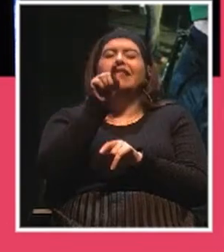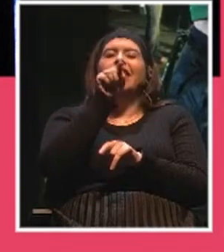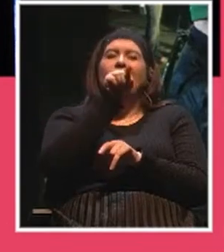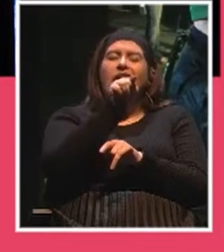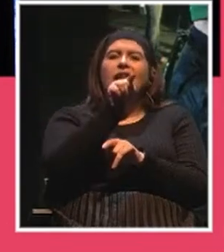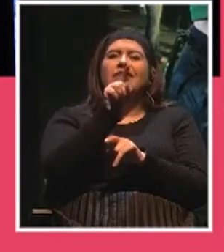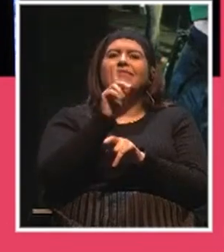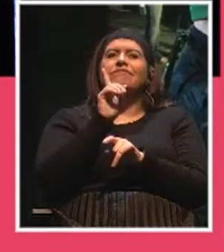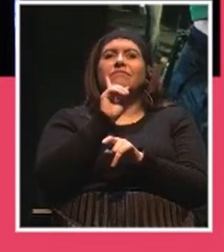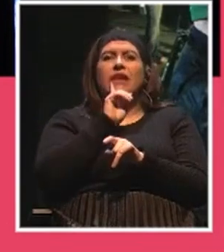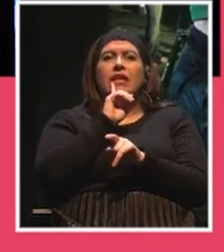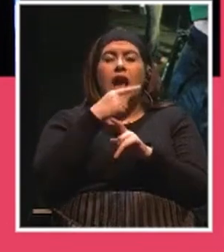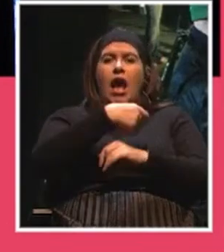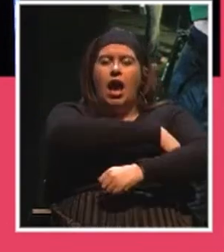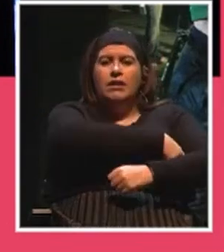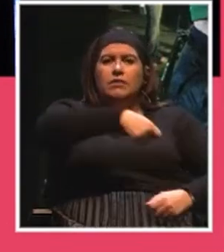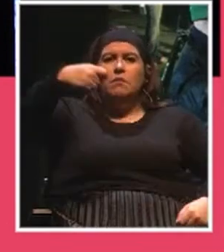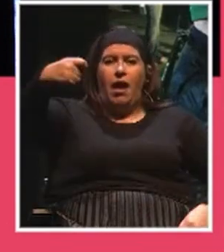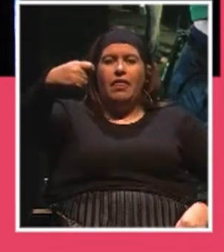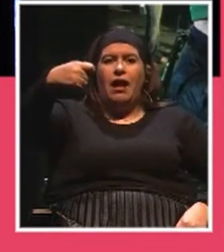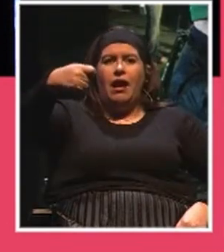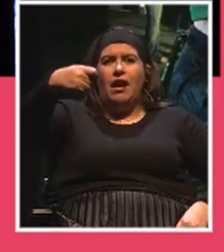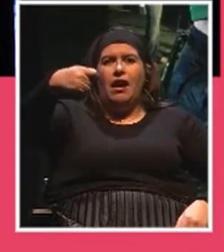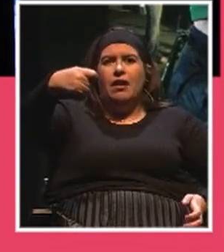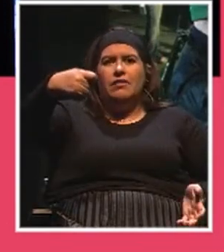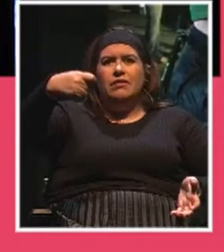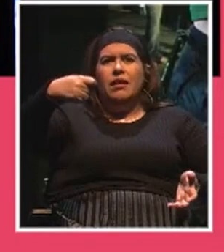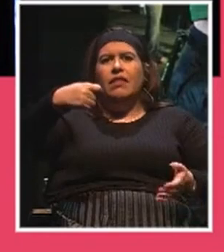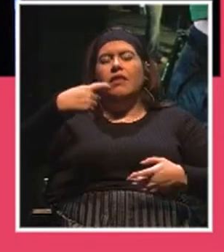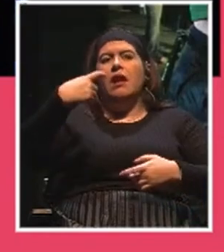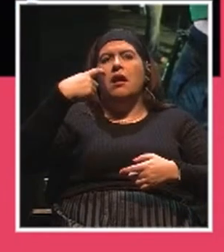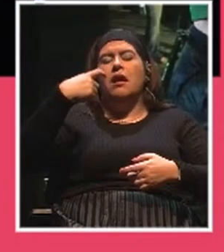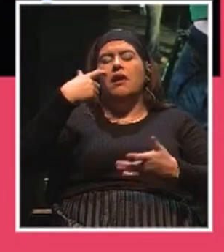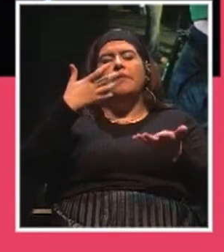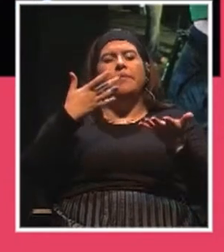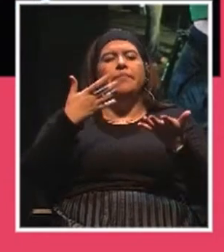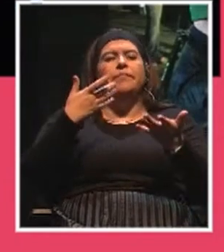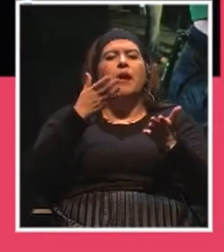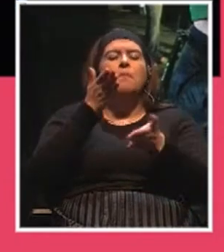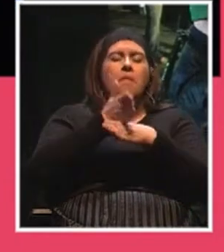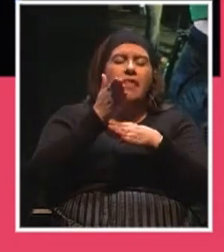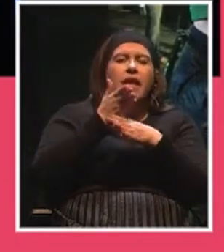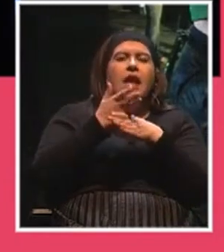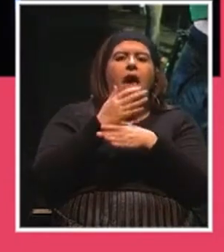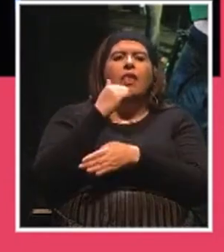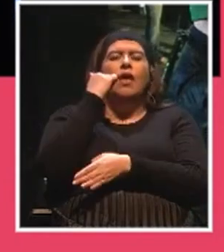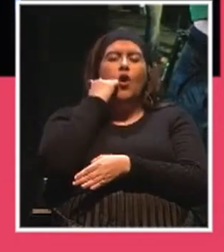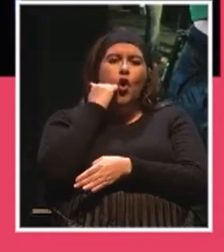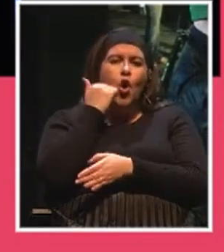there's hero ones. The hero ones are for close shots. and those are the, with the